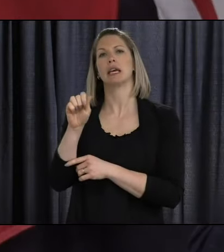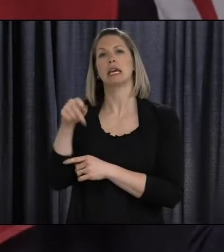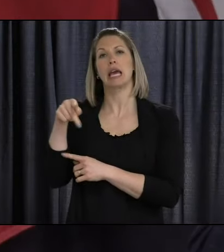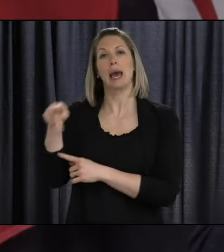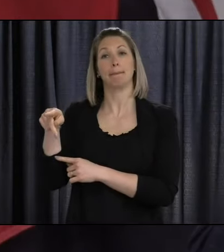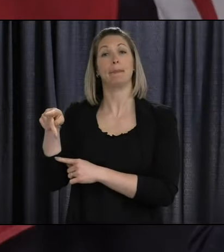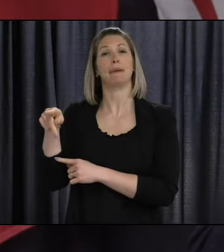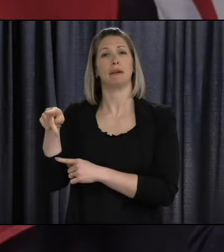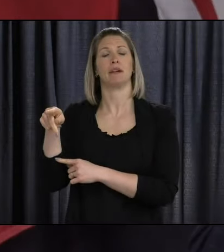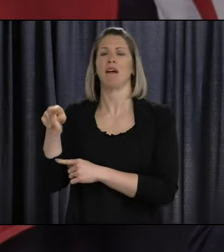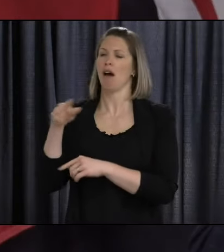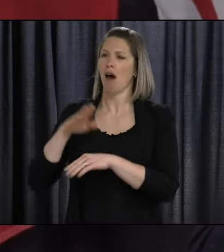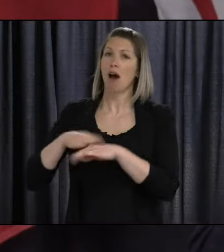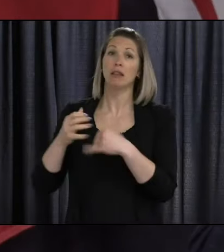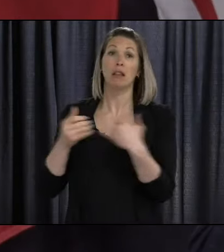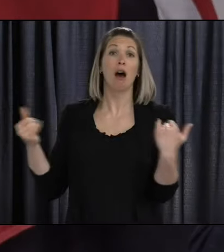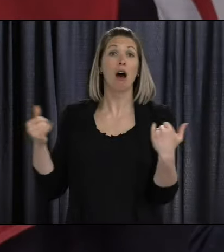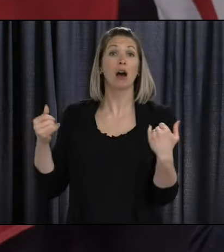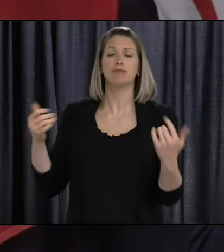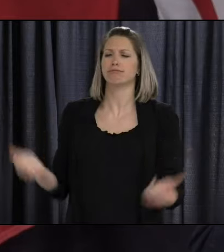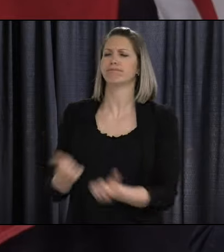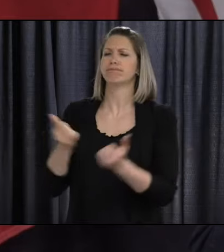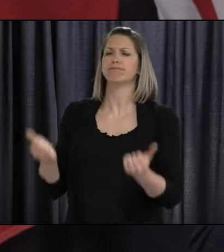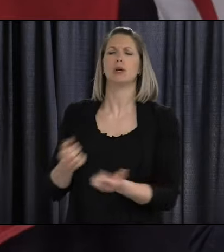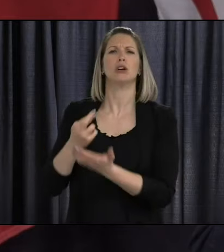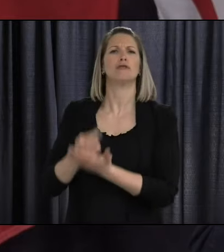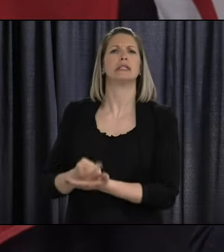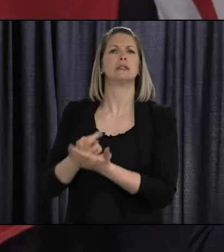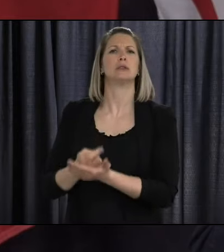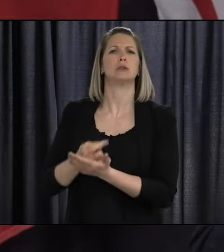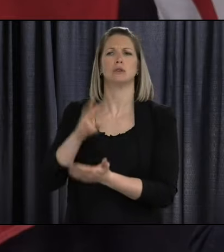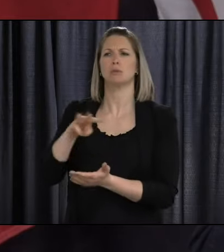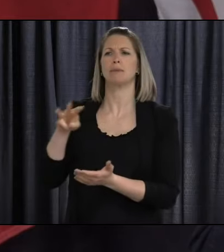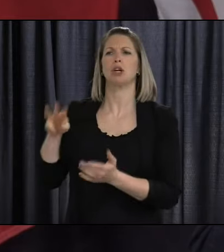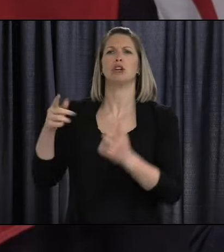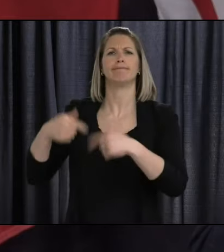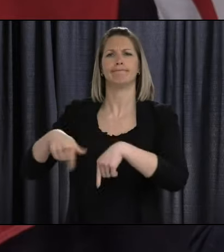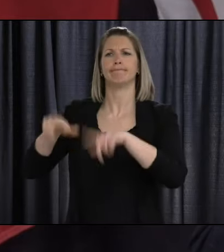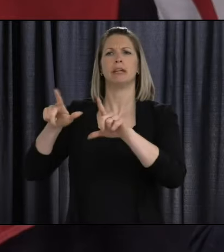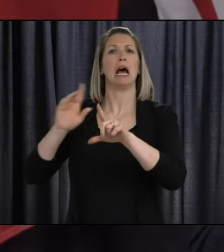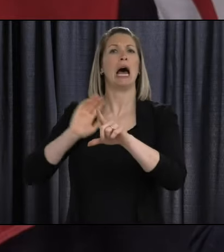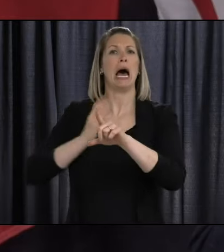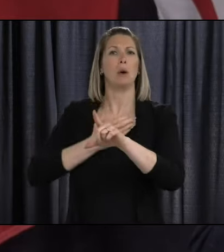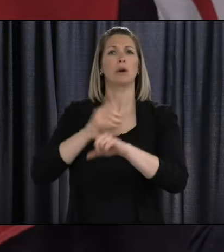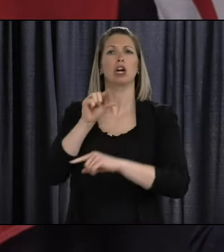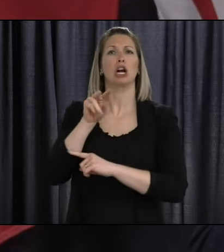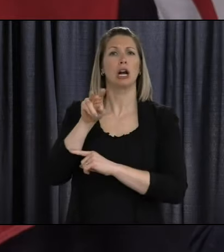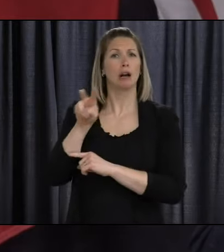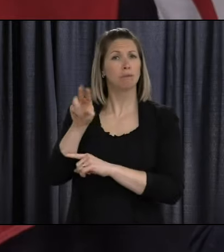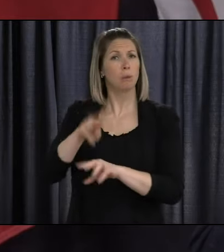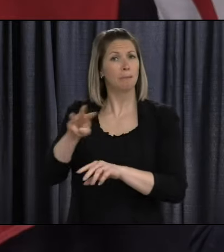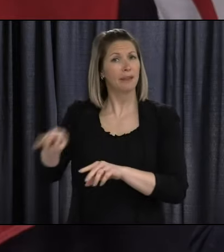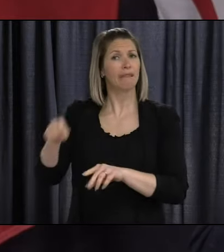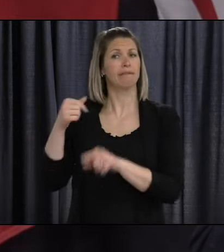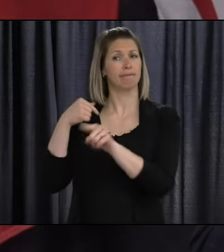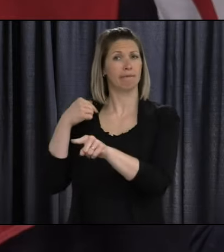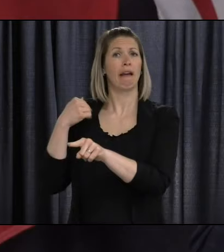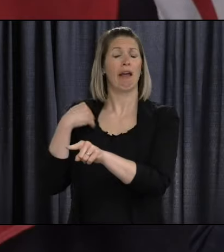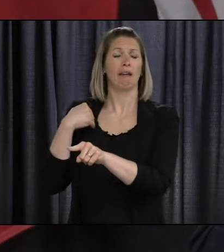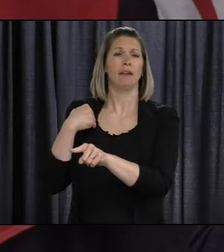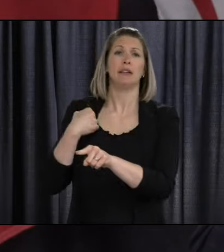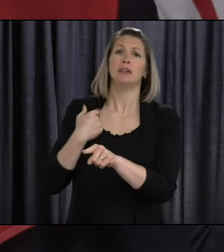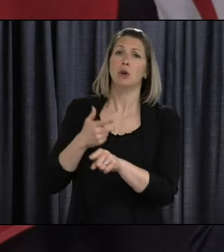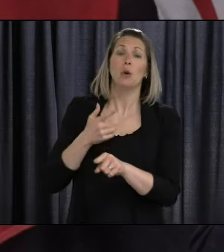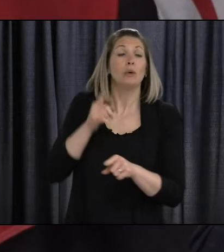list of supports and resources that are available for both the young and the adults. So reach out. You'll find a lot of information there that could support